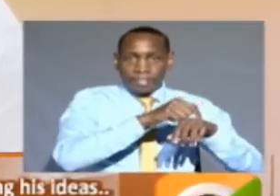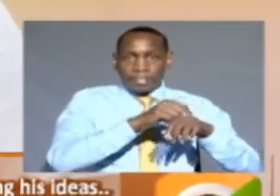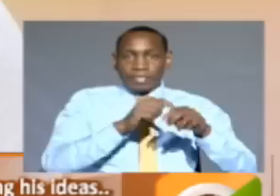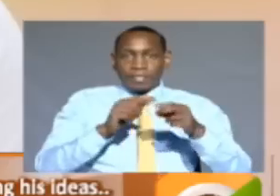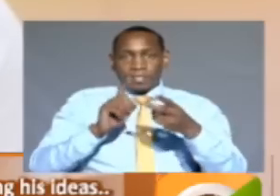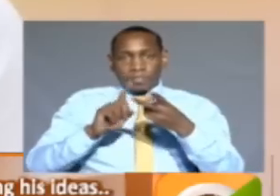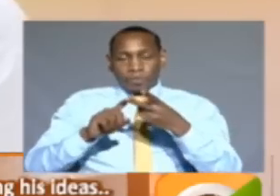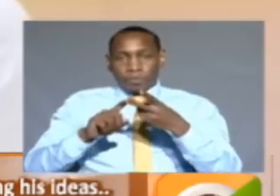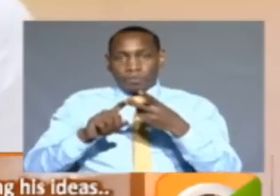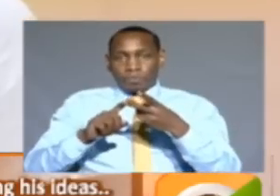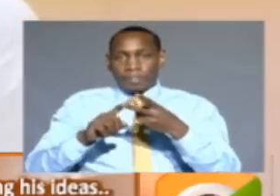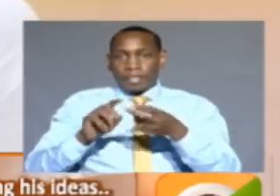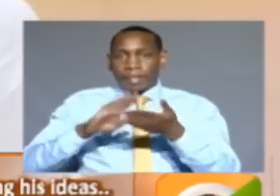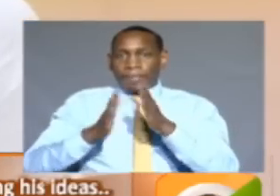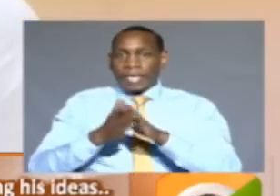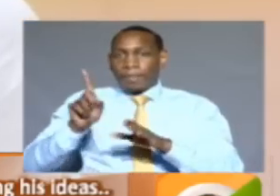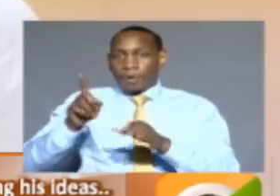party in